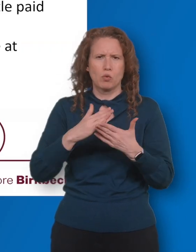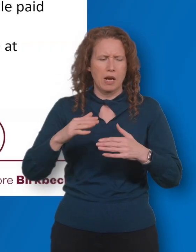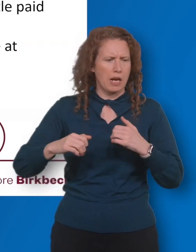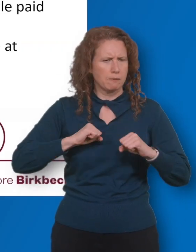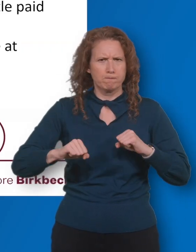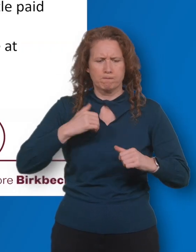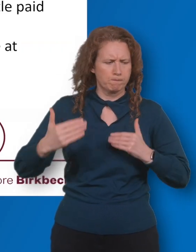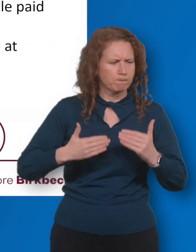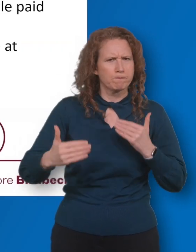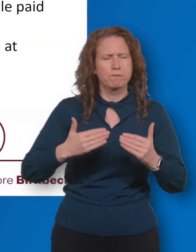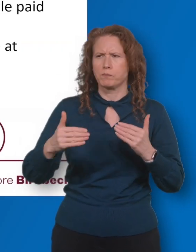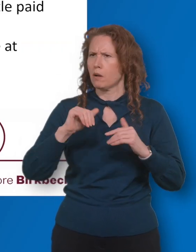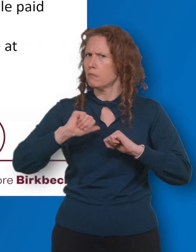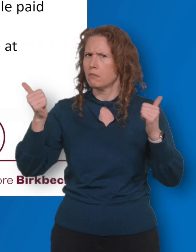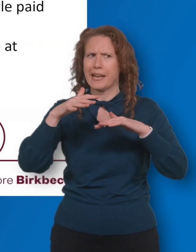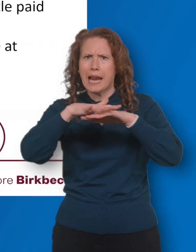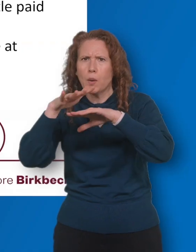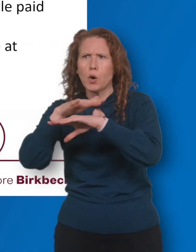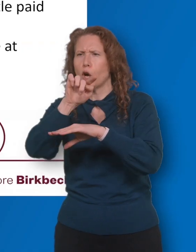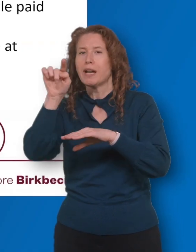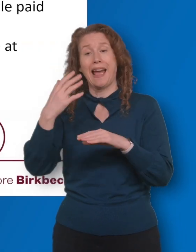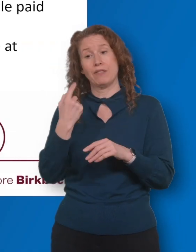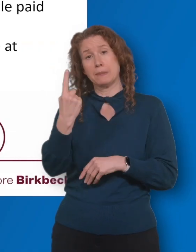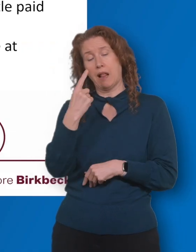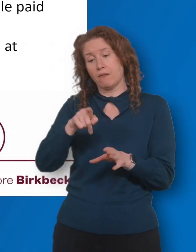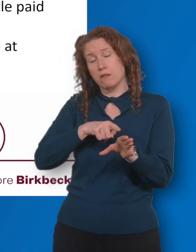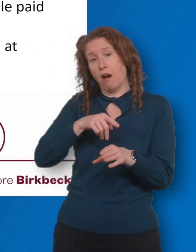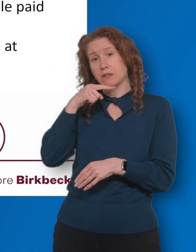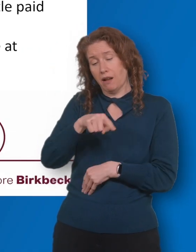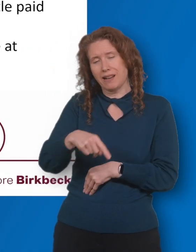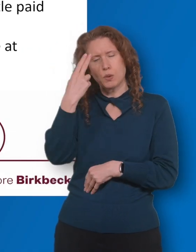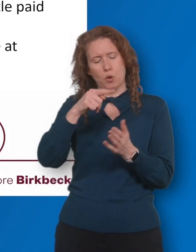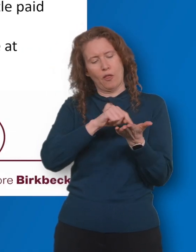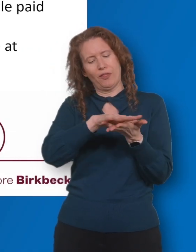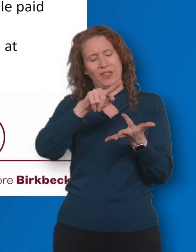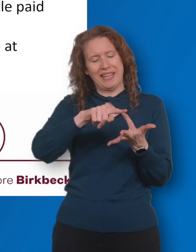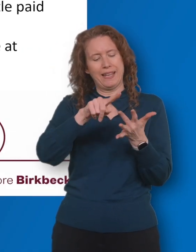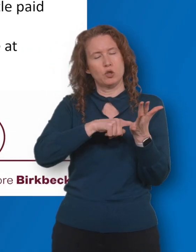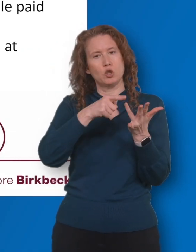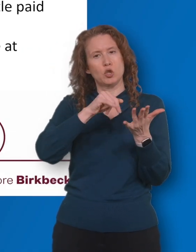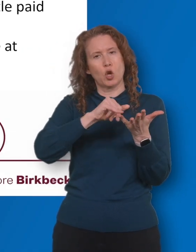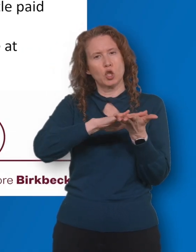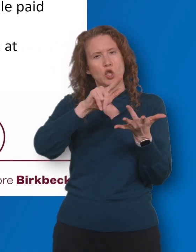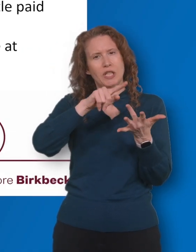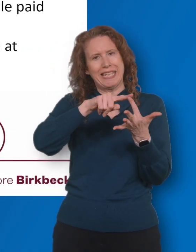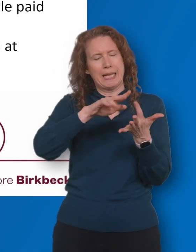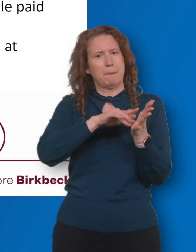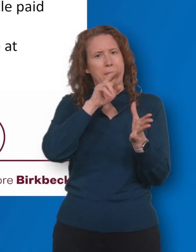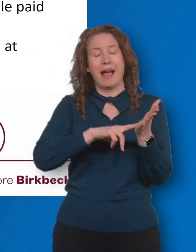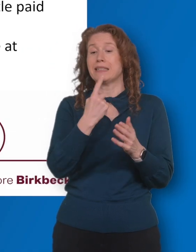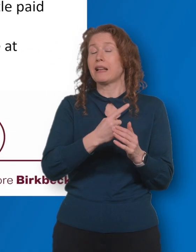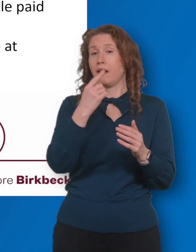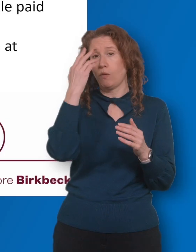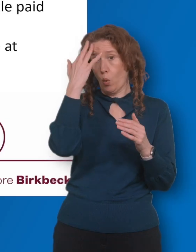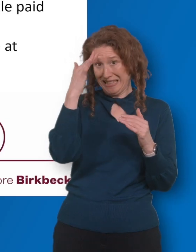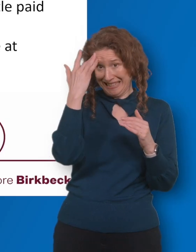and networker. He's got a young son, the Joshi man, who is autistic and nonverbal. And